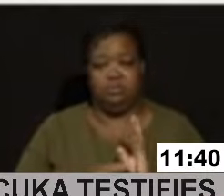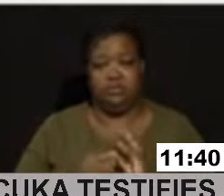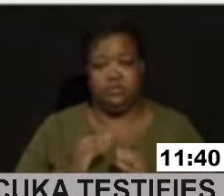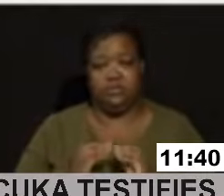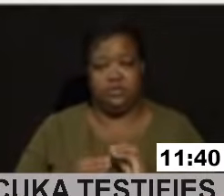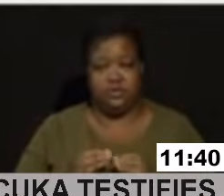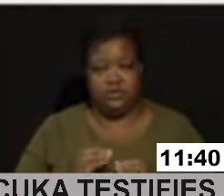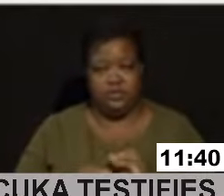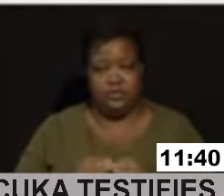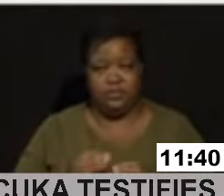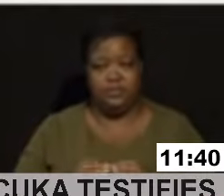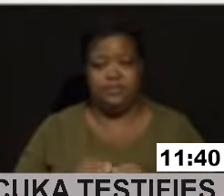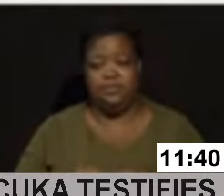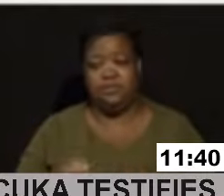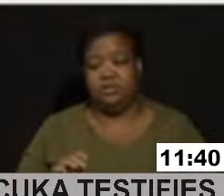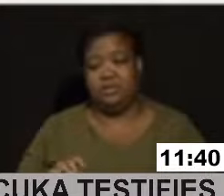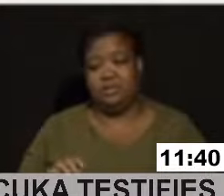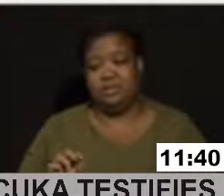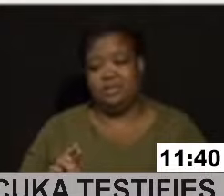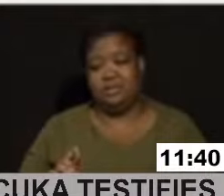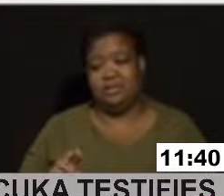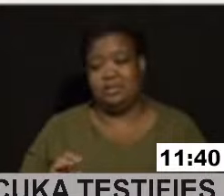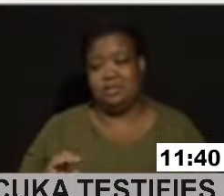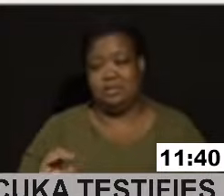the TRC matters.